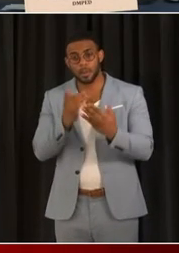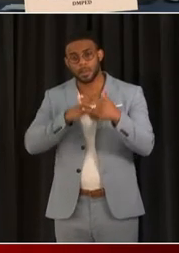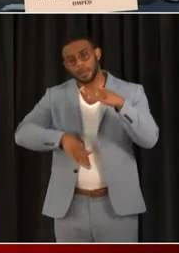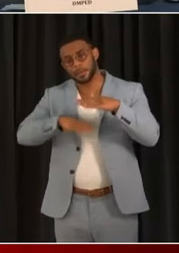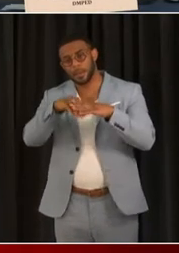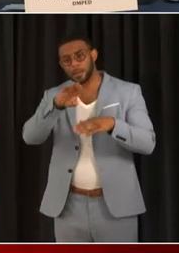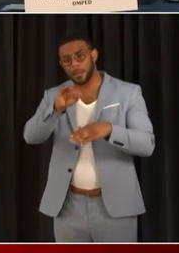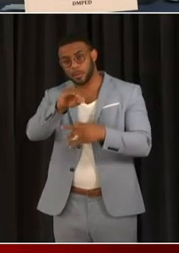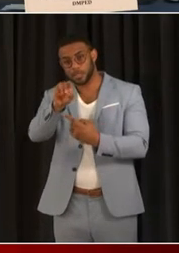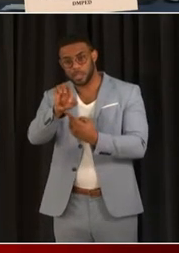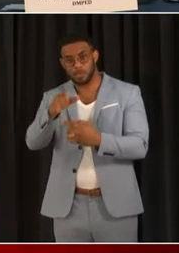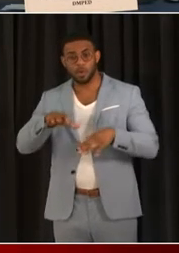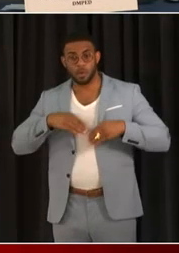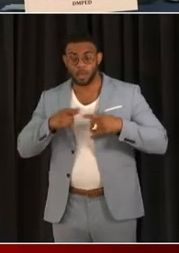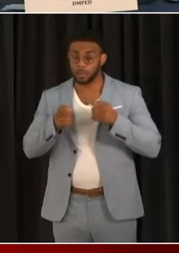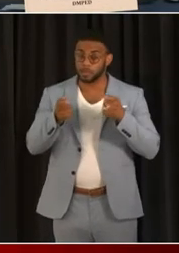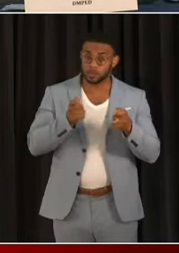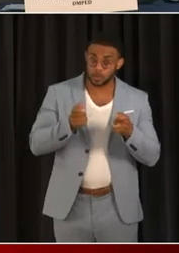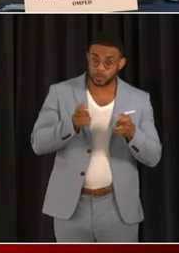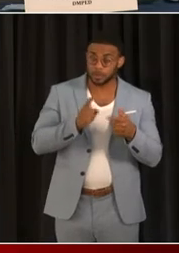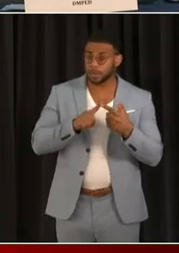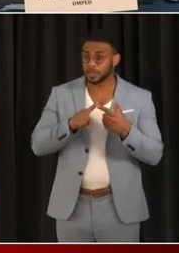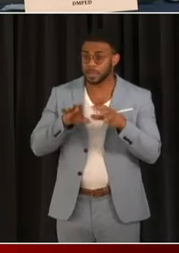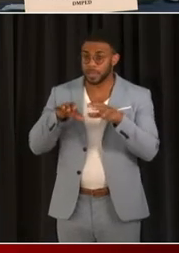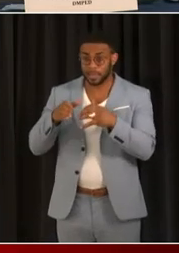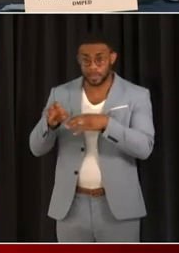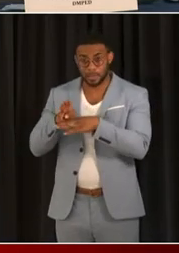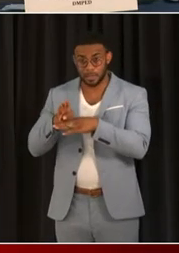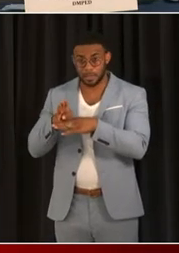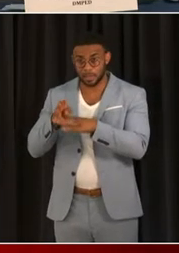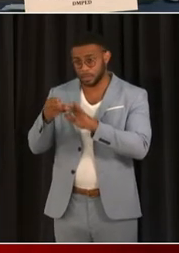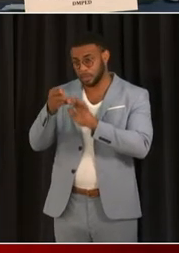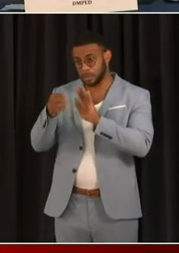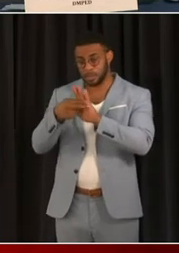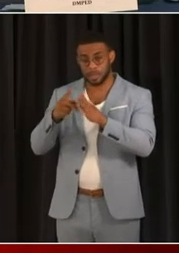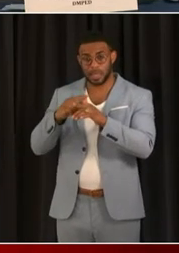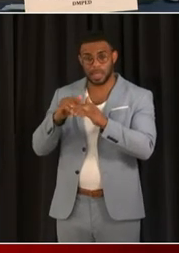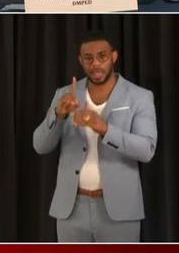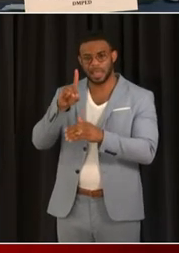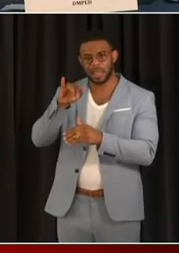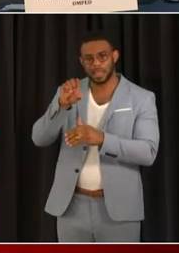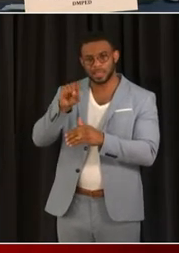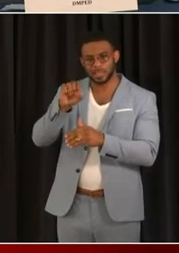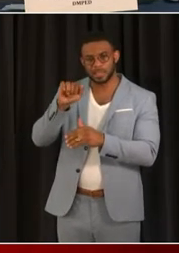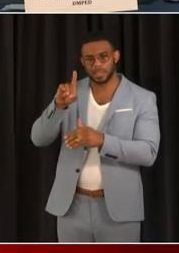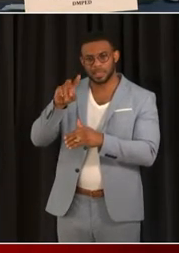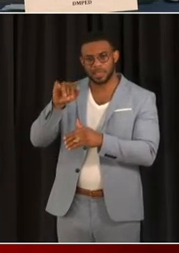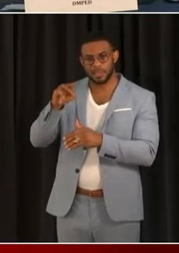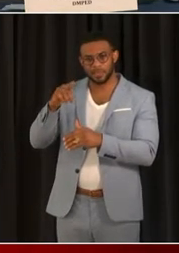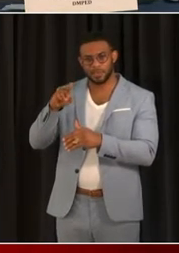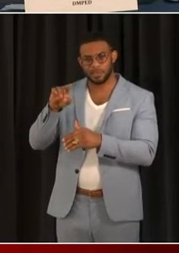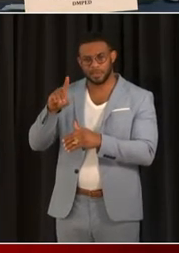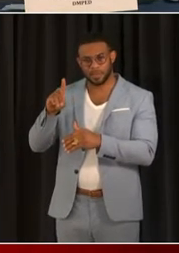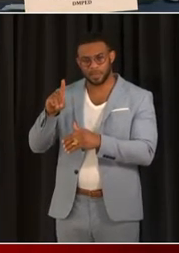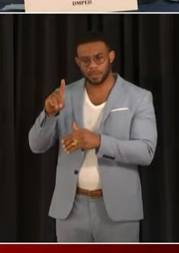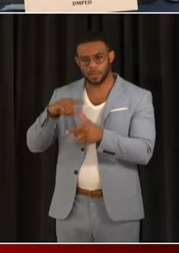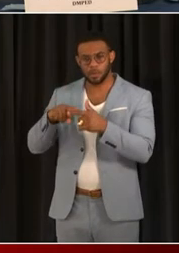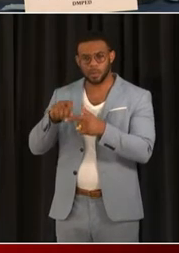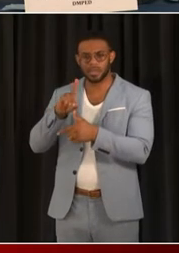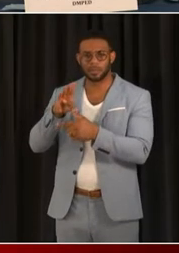that maximize by percentage of ownership and control entities designated as disadvantaged enterprises, or